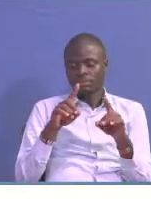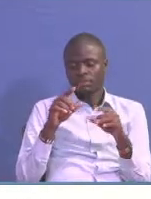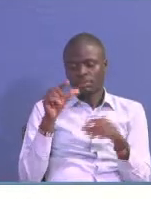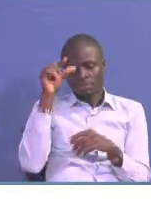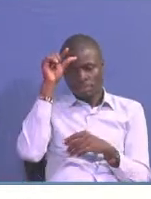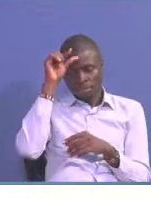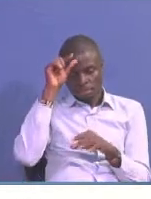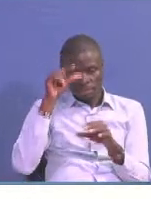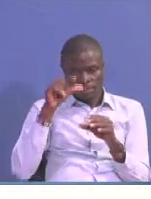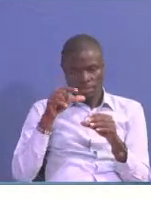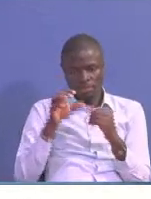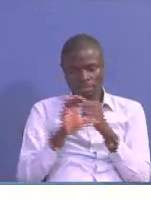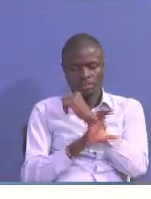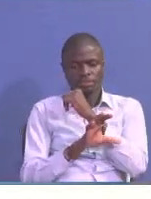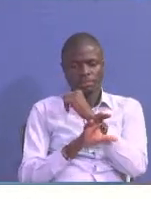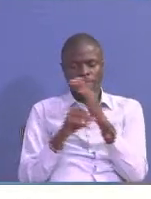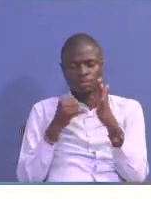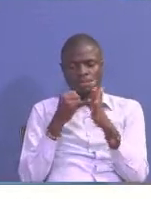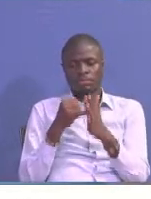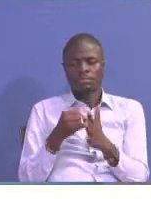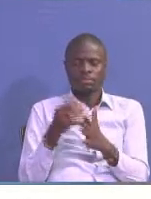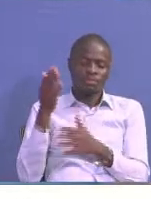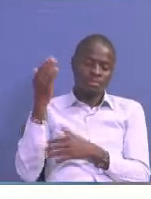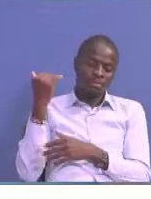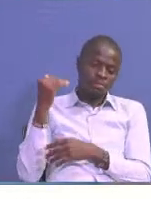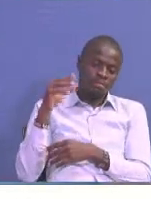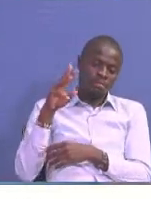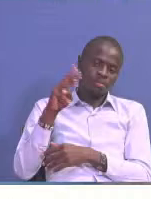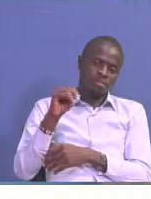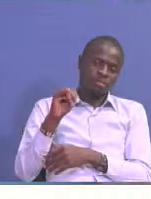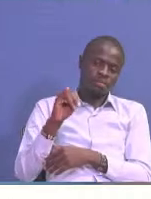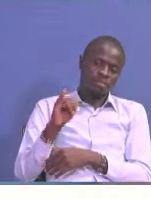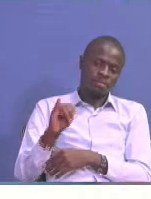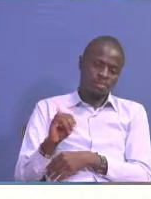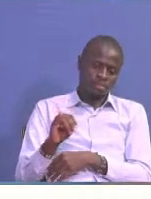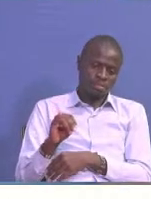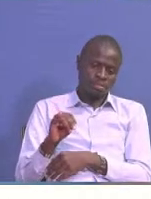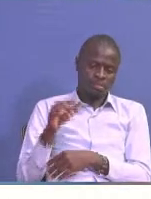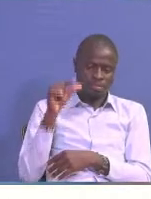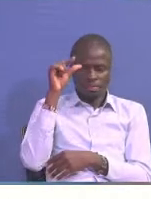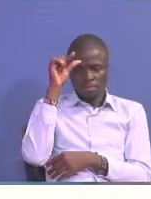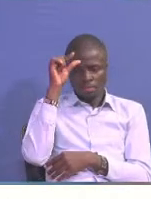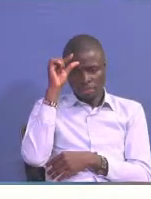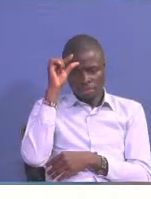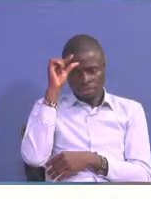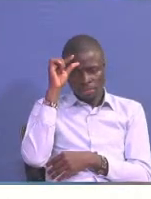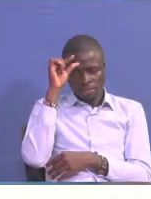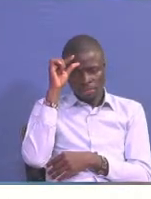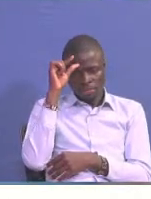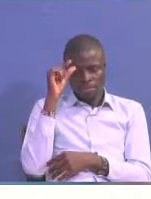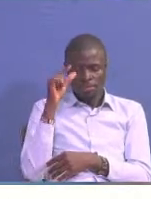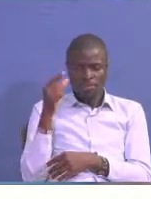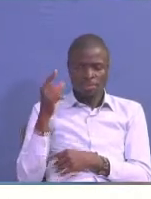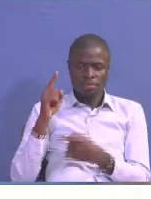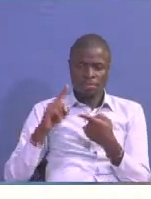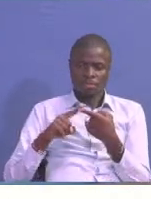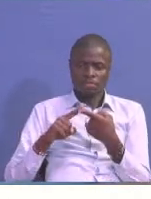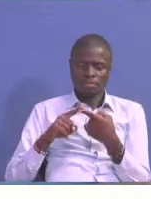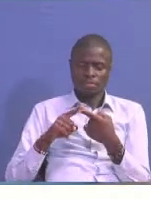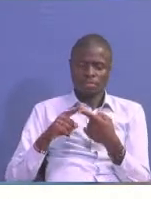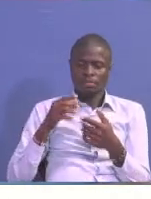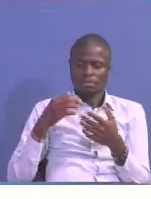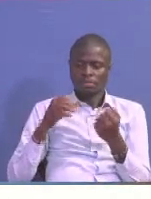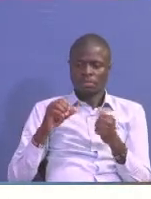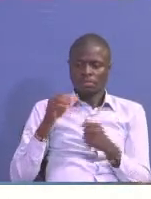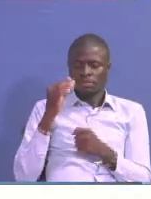in the country, including the former president, the late President Daniel Moi's government, trickling down to the late President Mwai